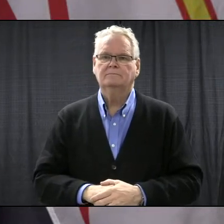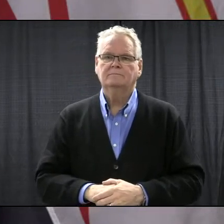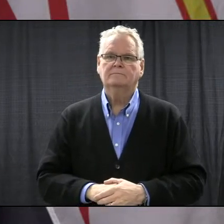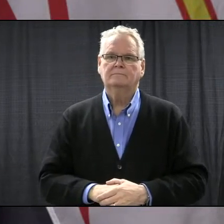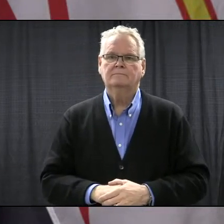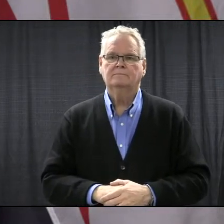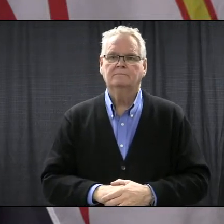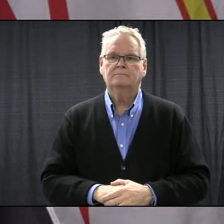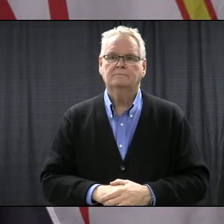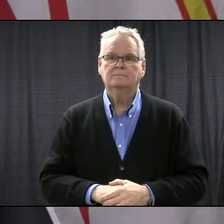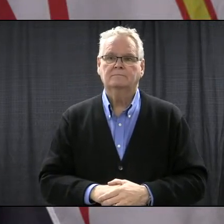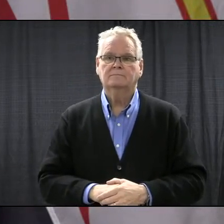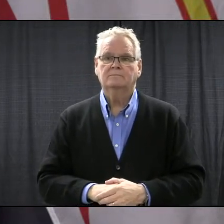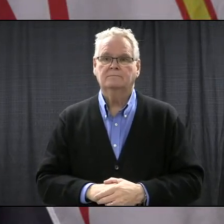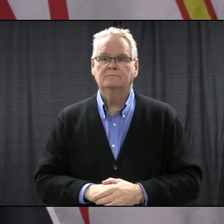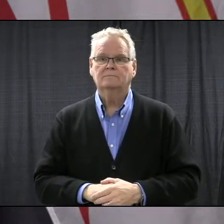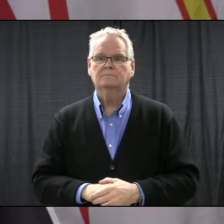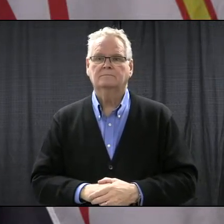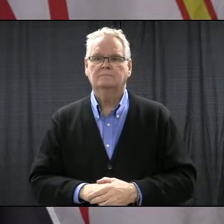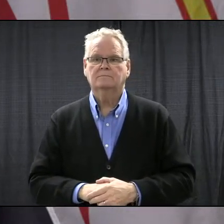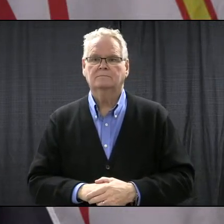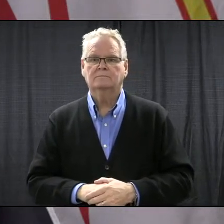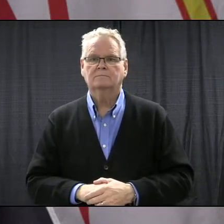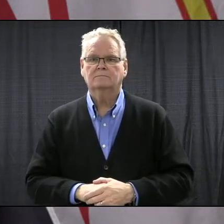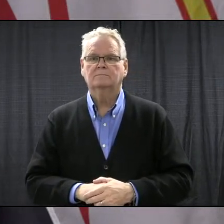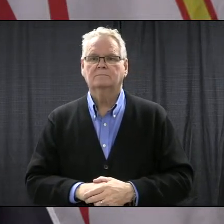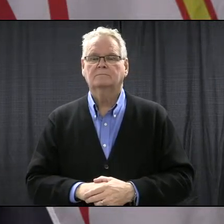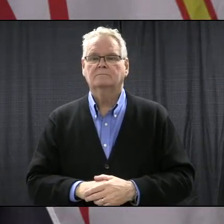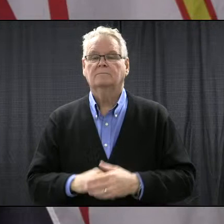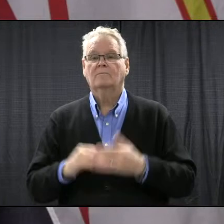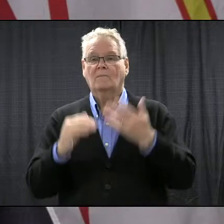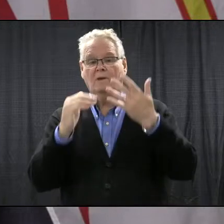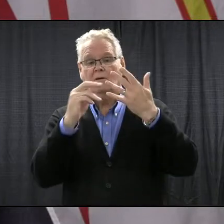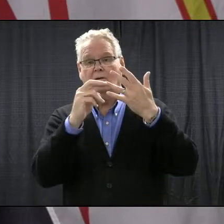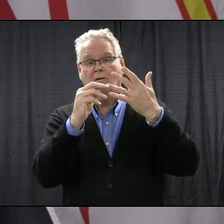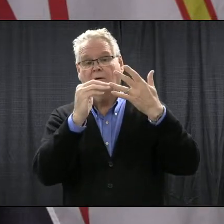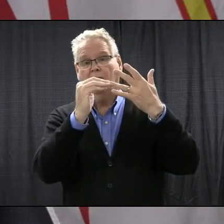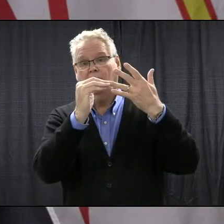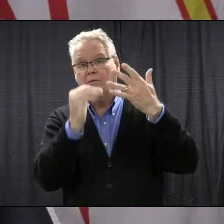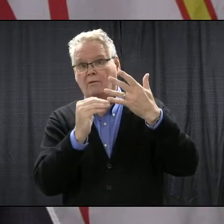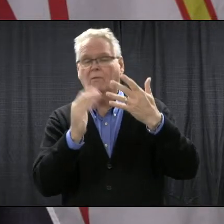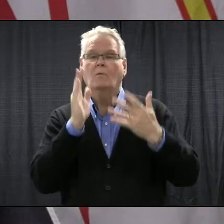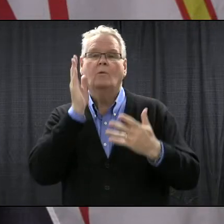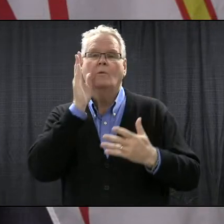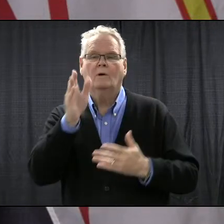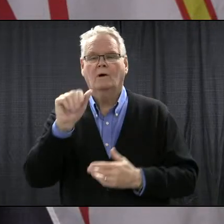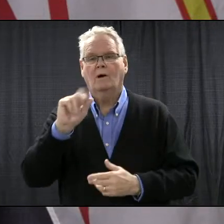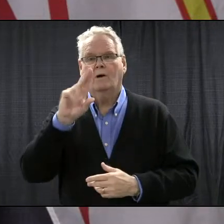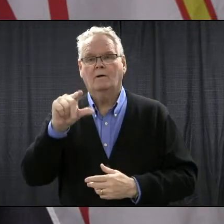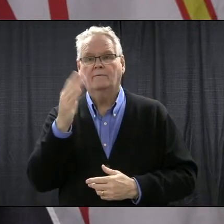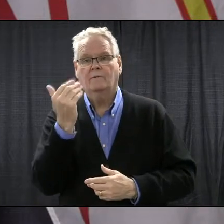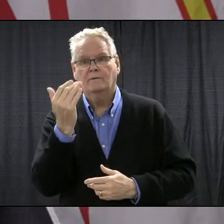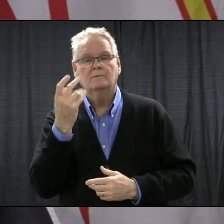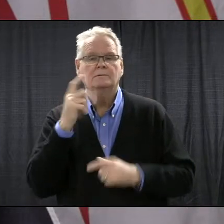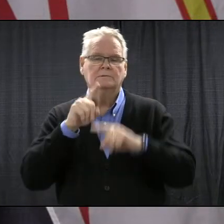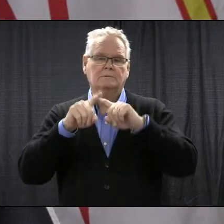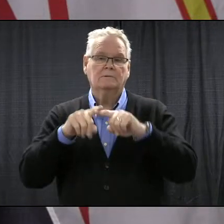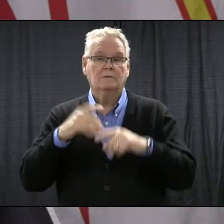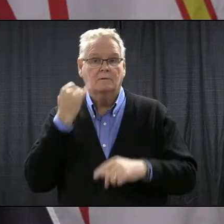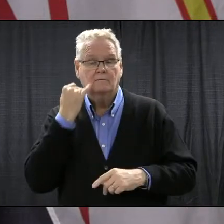we have 79% of the eligible population vaccinated with 1 dose and 17% vaccinated with 2 doses.